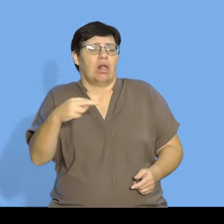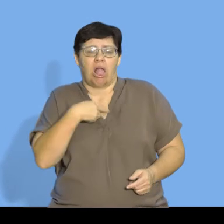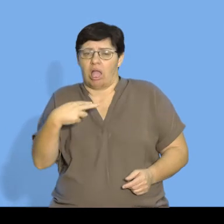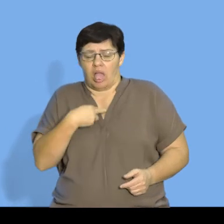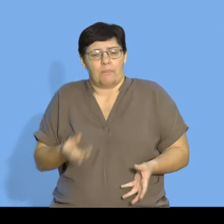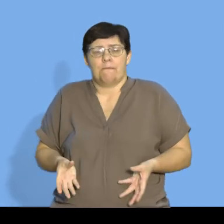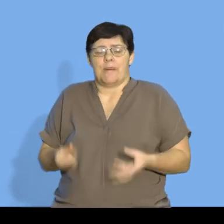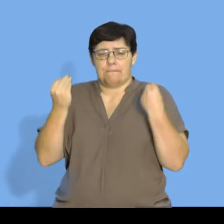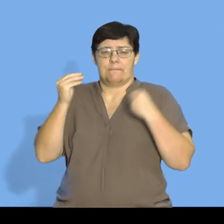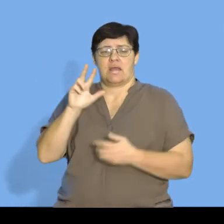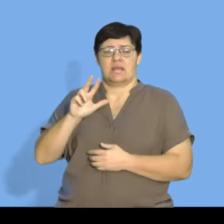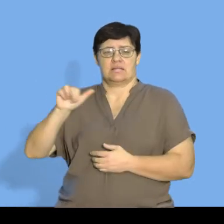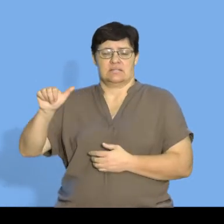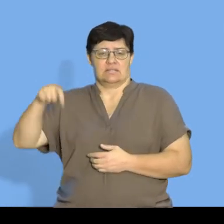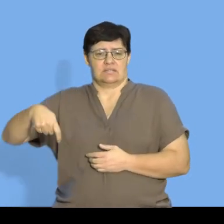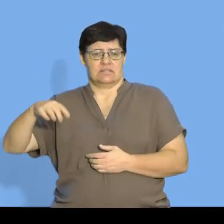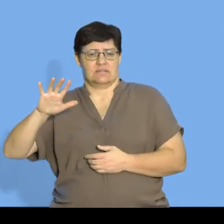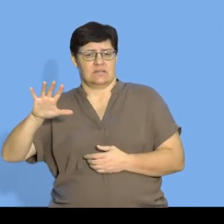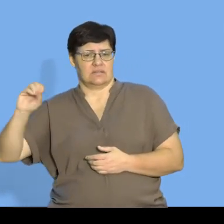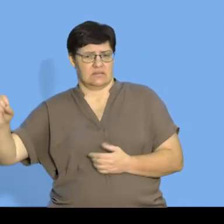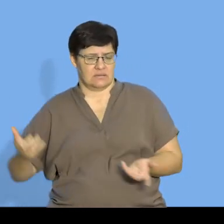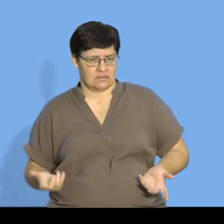141,150, but we only received